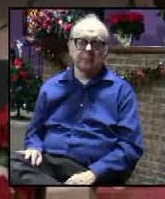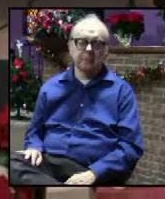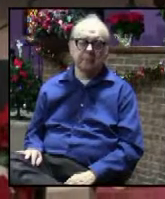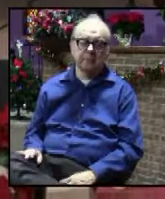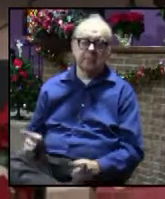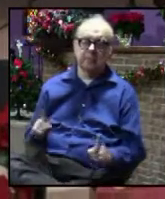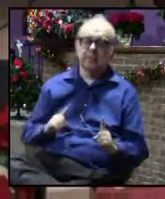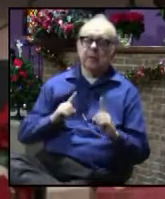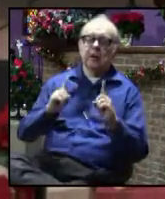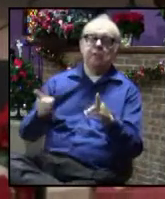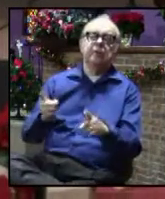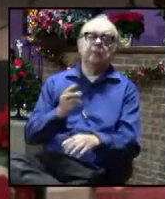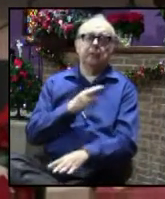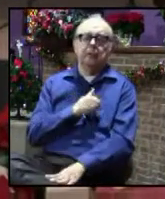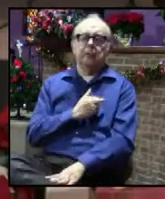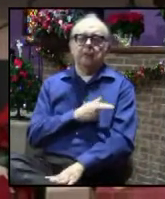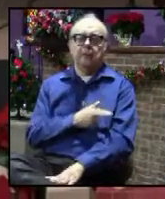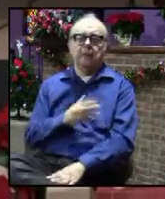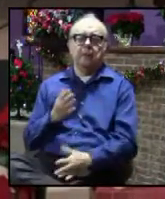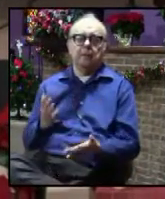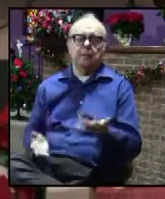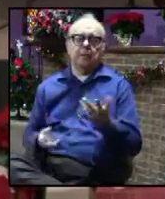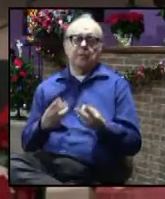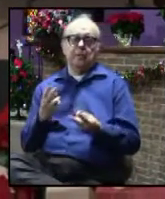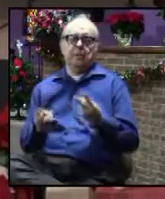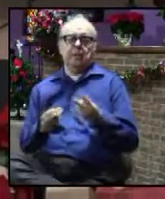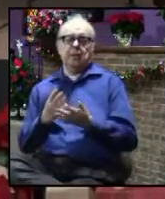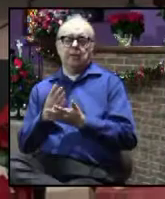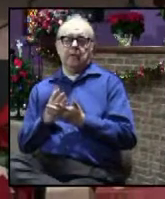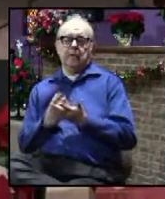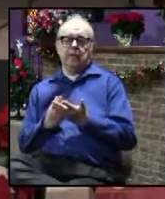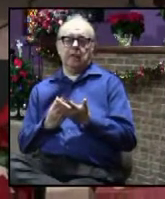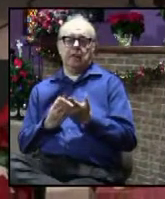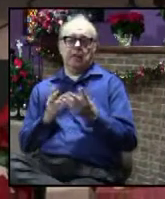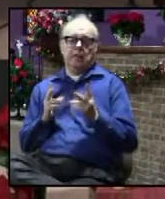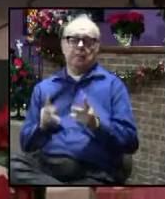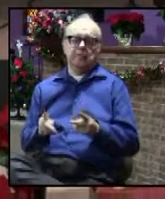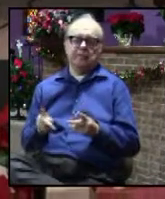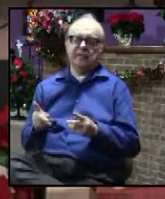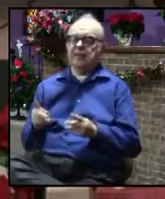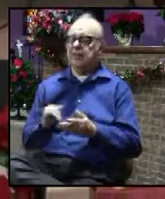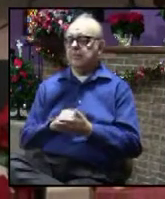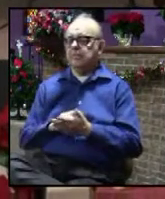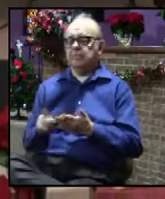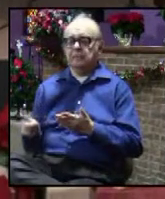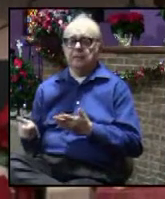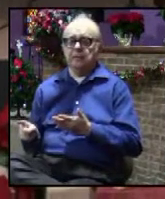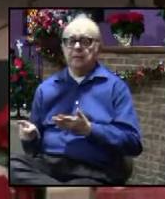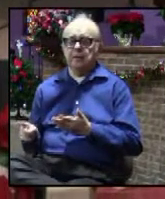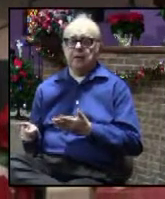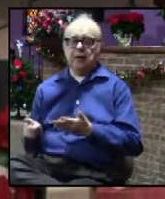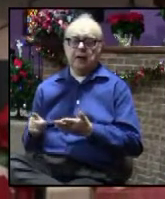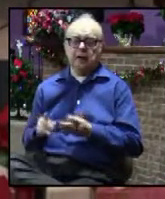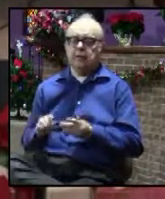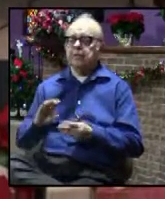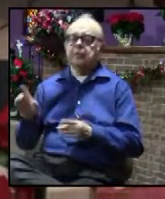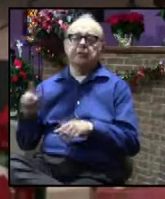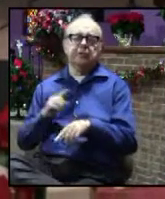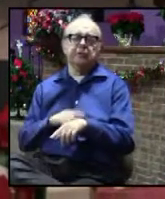when you go to the hospital and maybe you visited with some this week or this Christmas season,